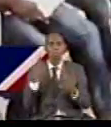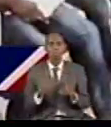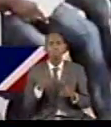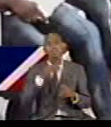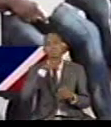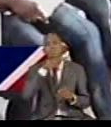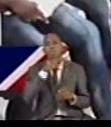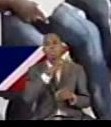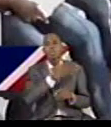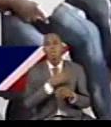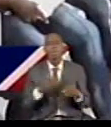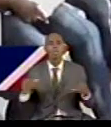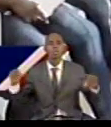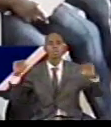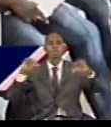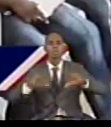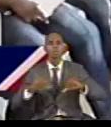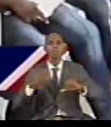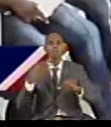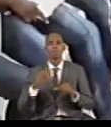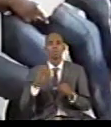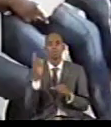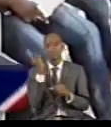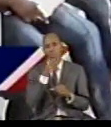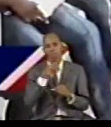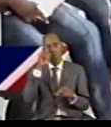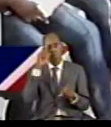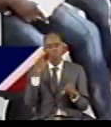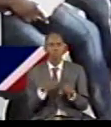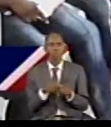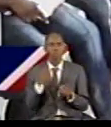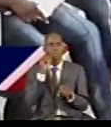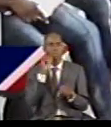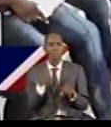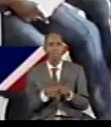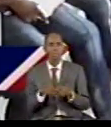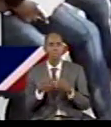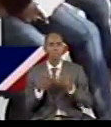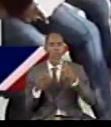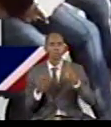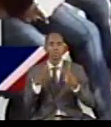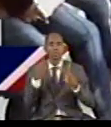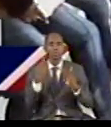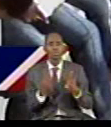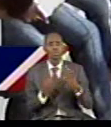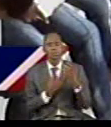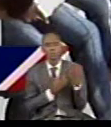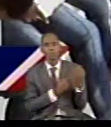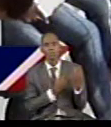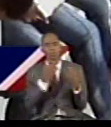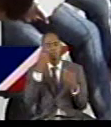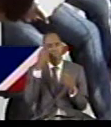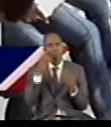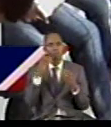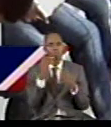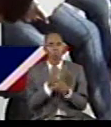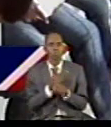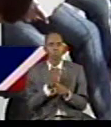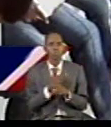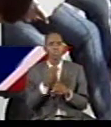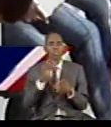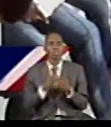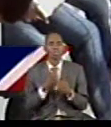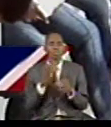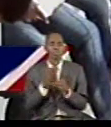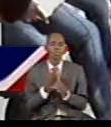false brethren. Number two, the courage for conservation in faithful believers.